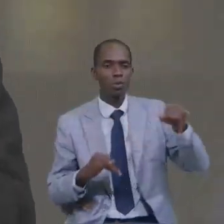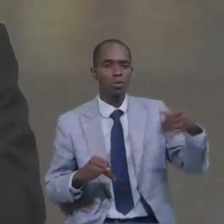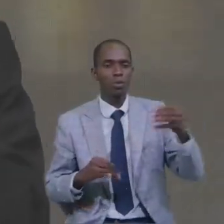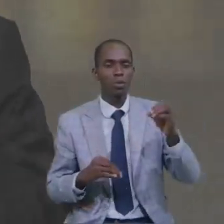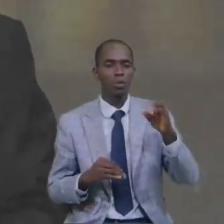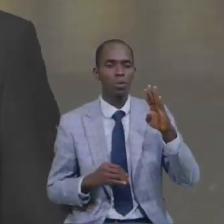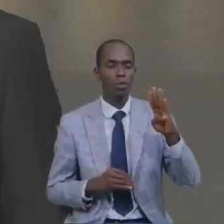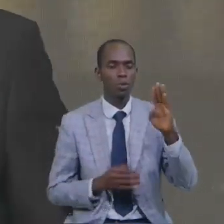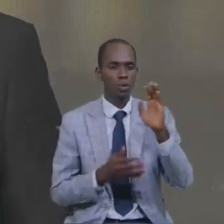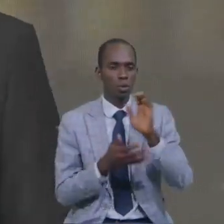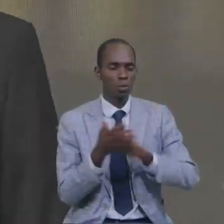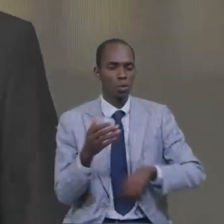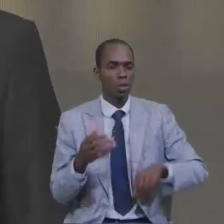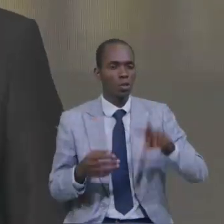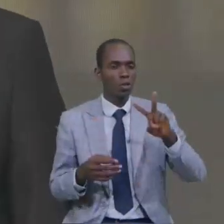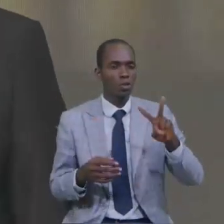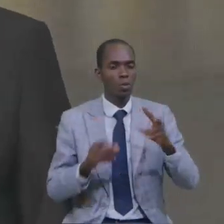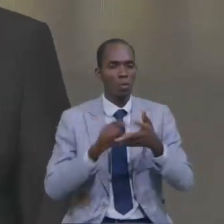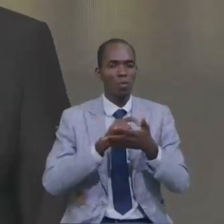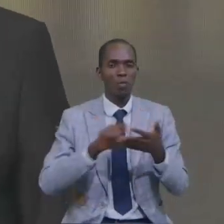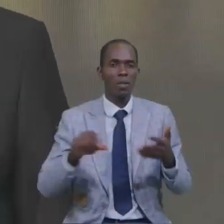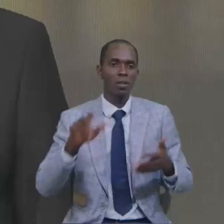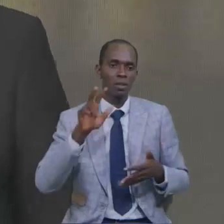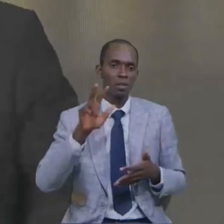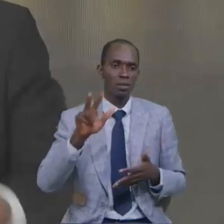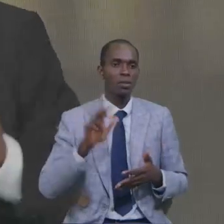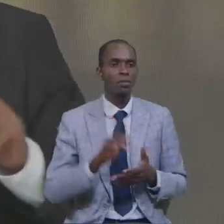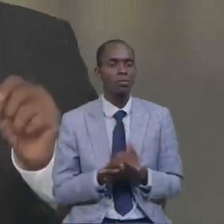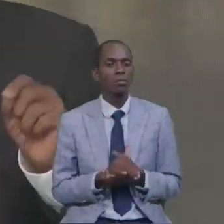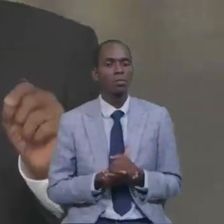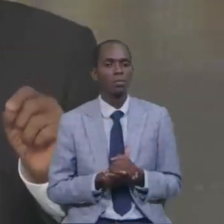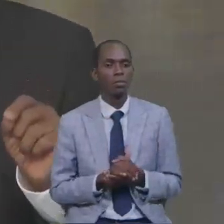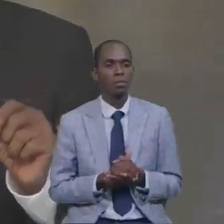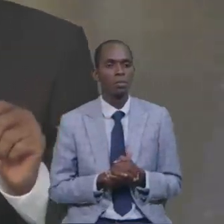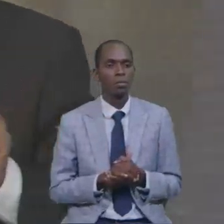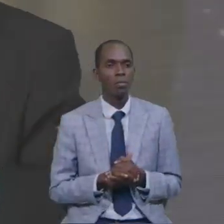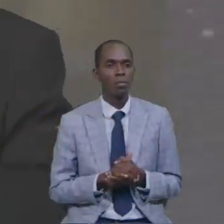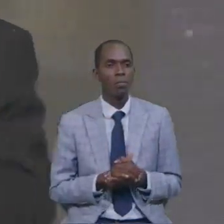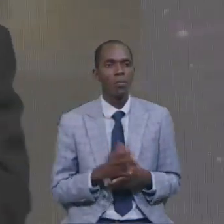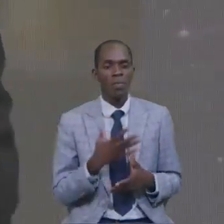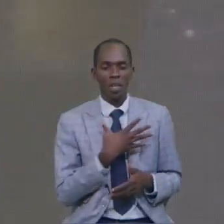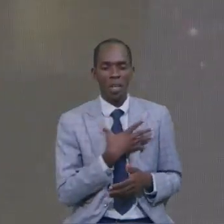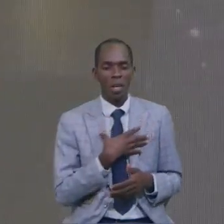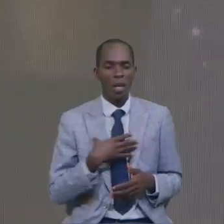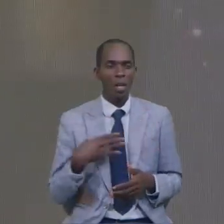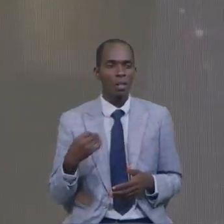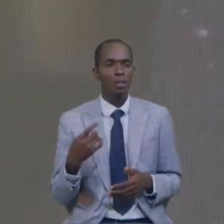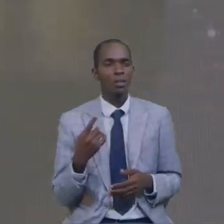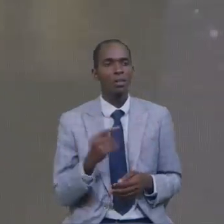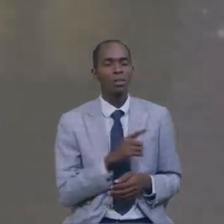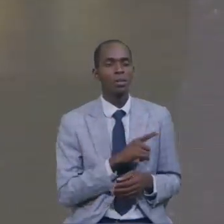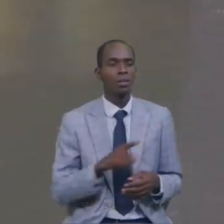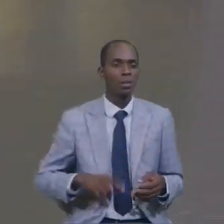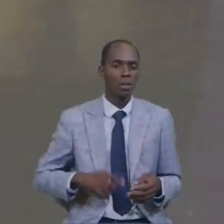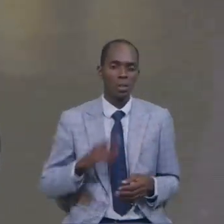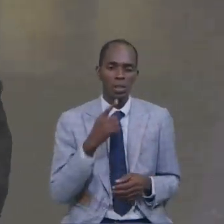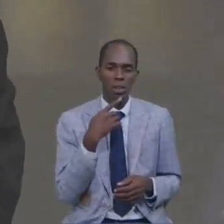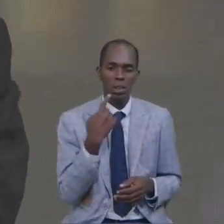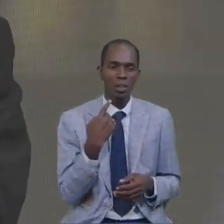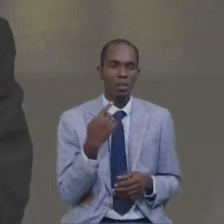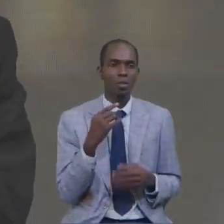Lord said unto Satan, hast thou considered my